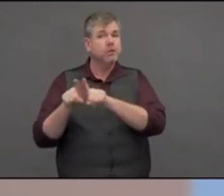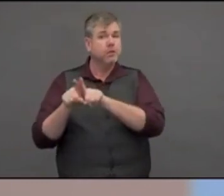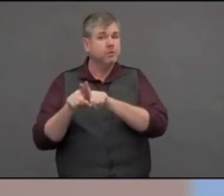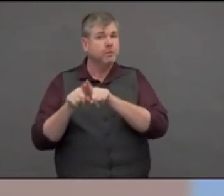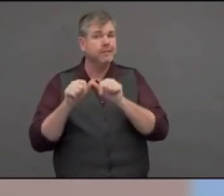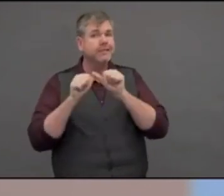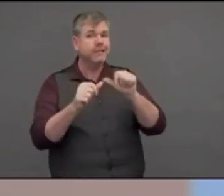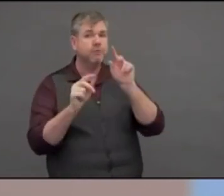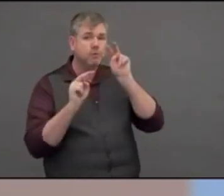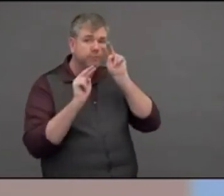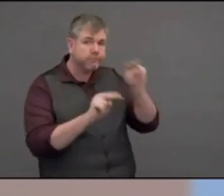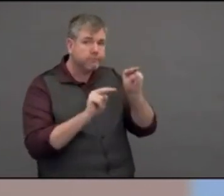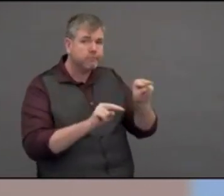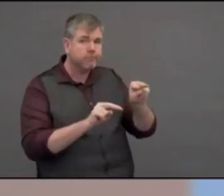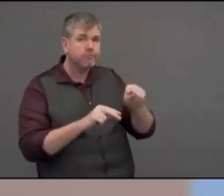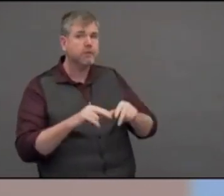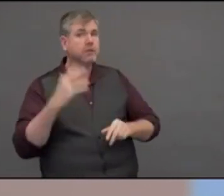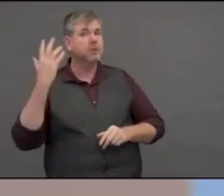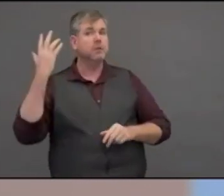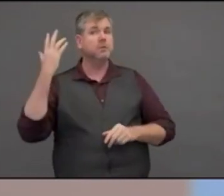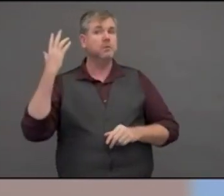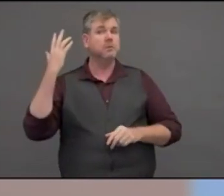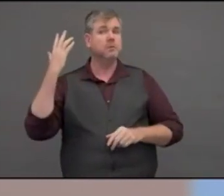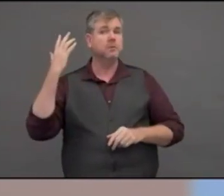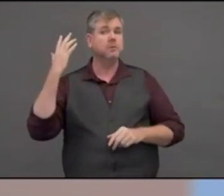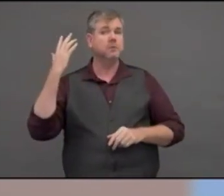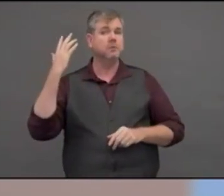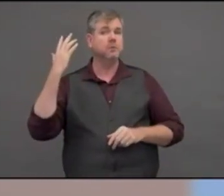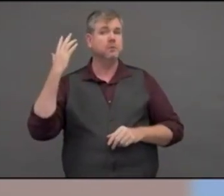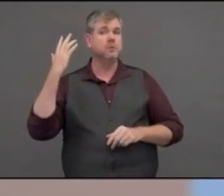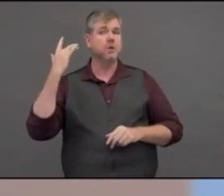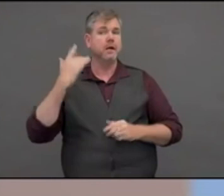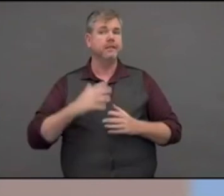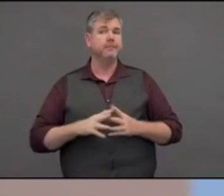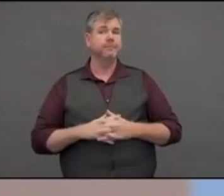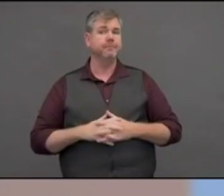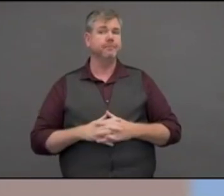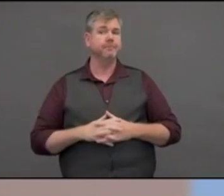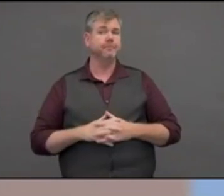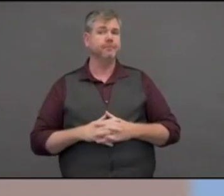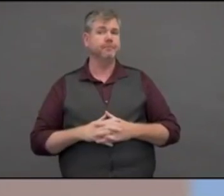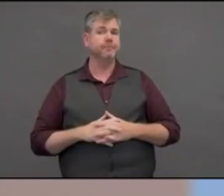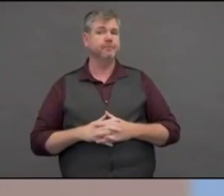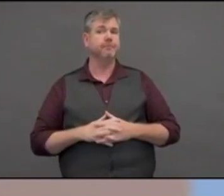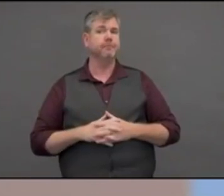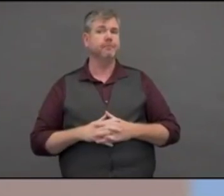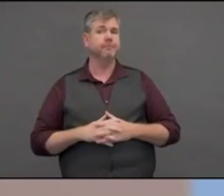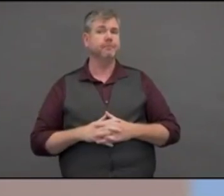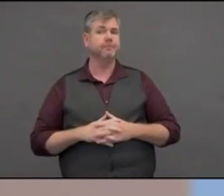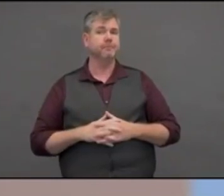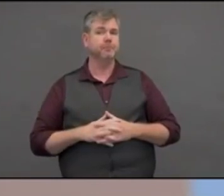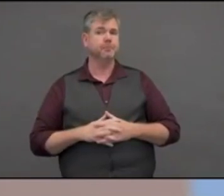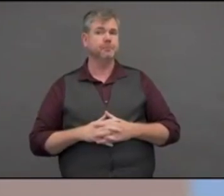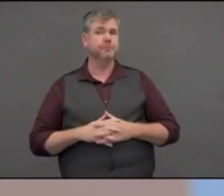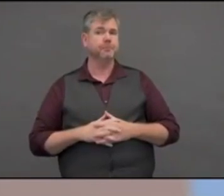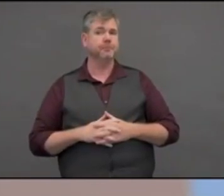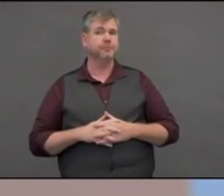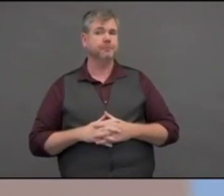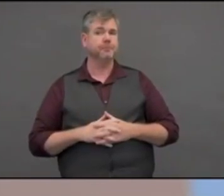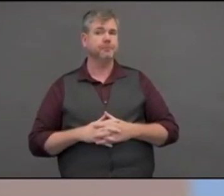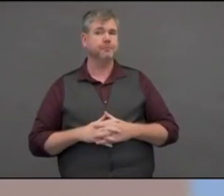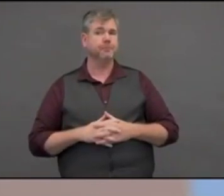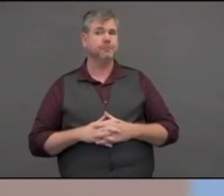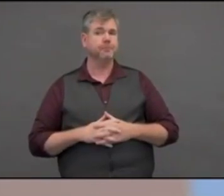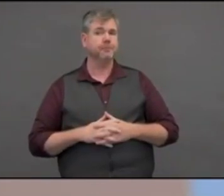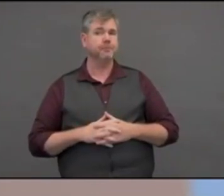an on-the-field event coming up on Wednesday. We will be in East San Jose talking about the efforts